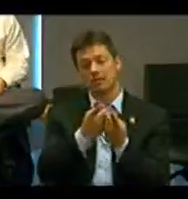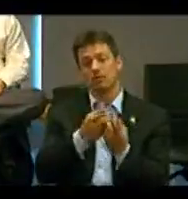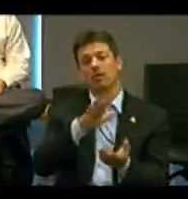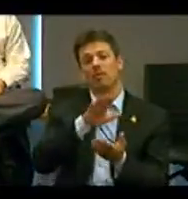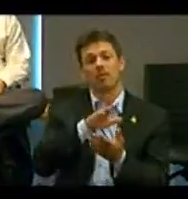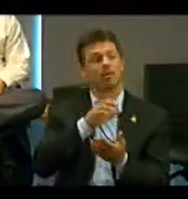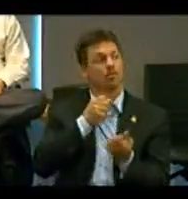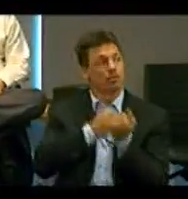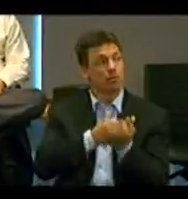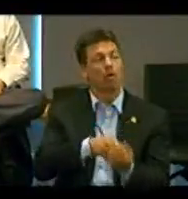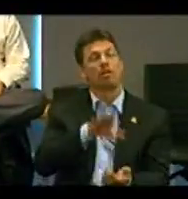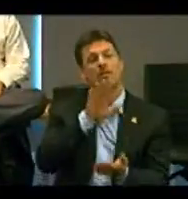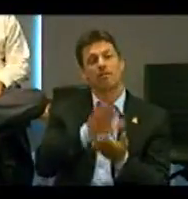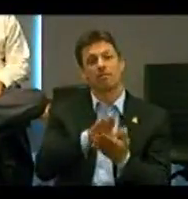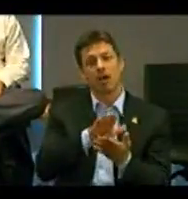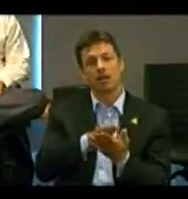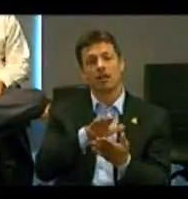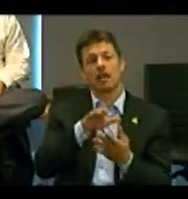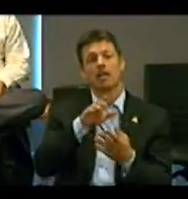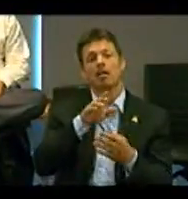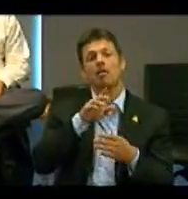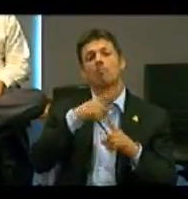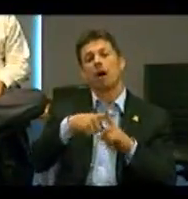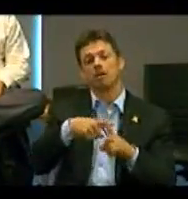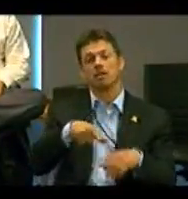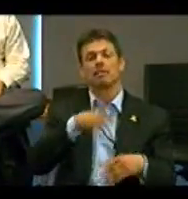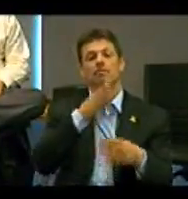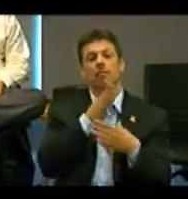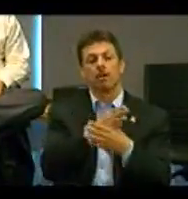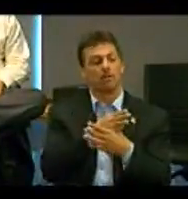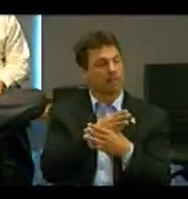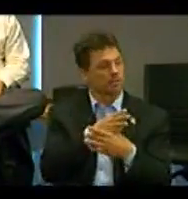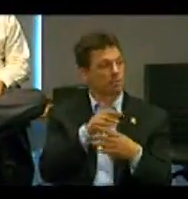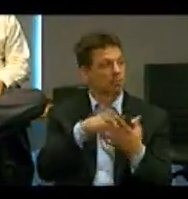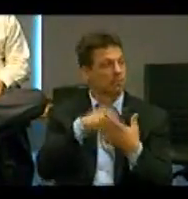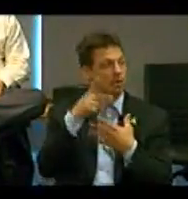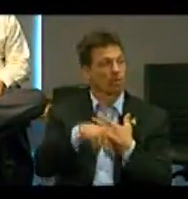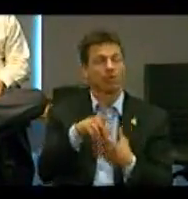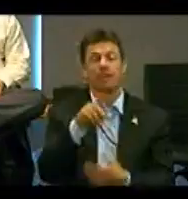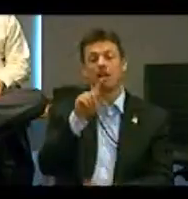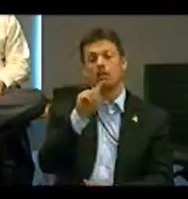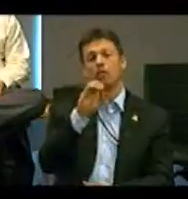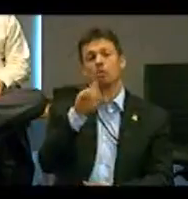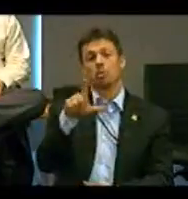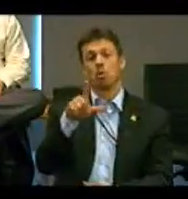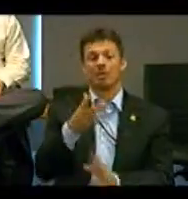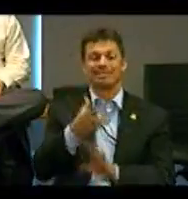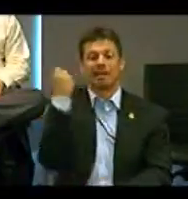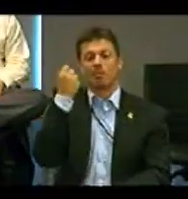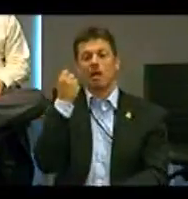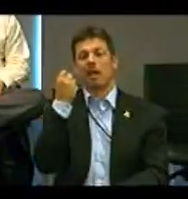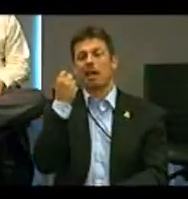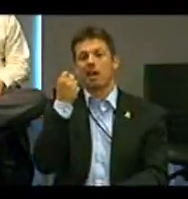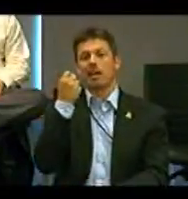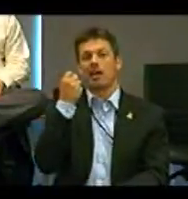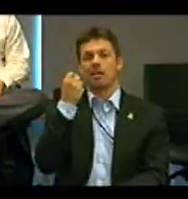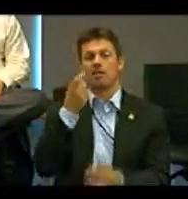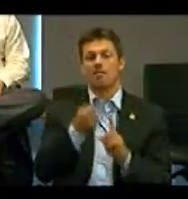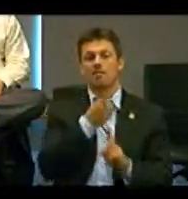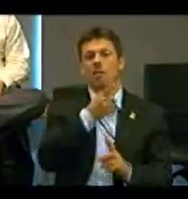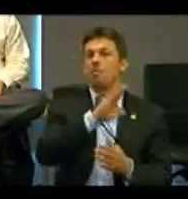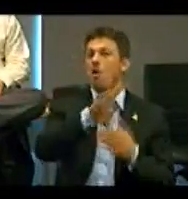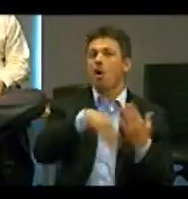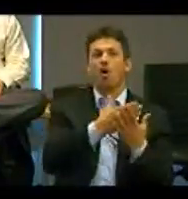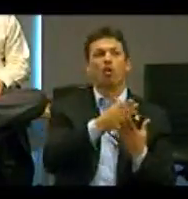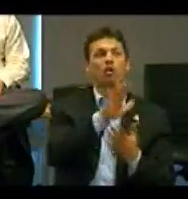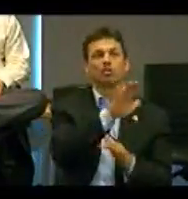funded positive behavioral intervention support programs. A tool is taken away across the board, and a replacement is given